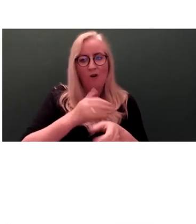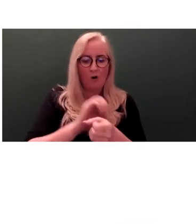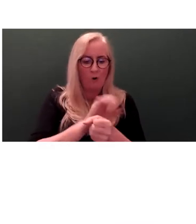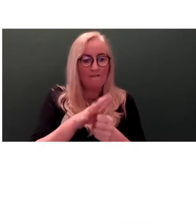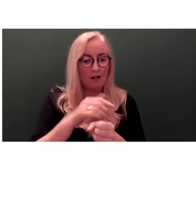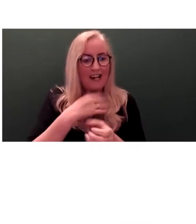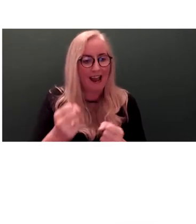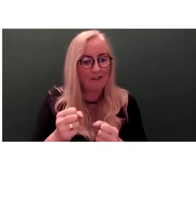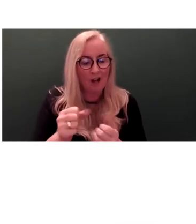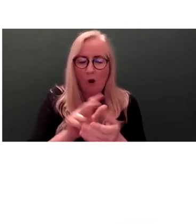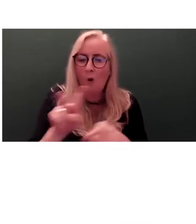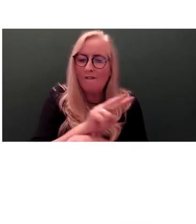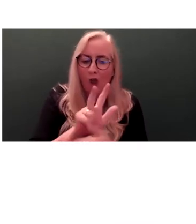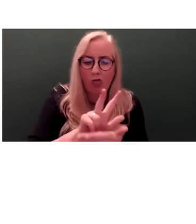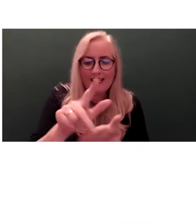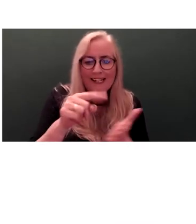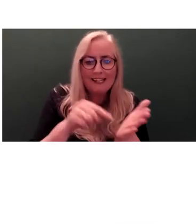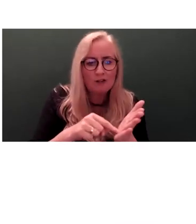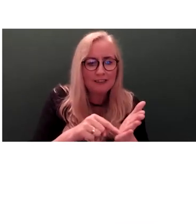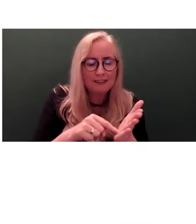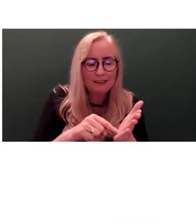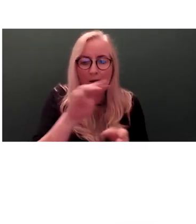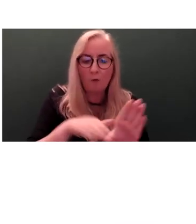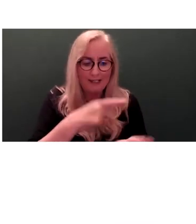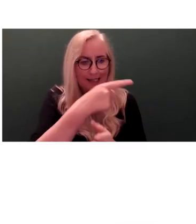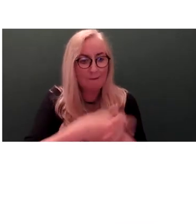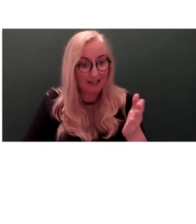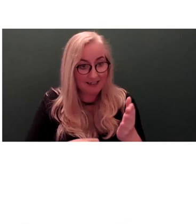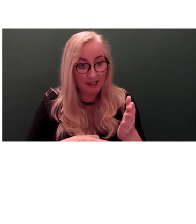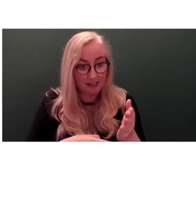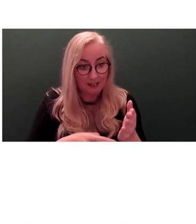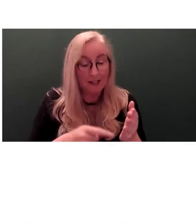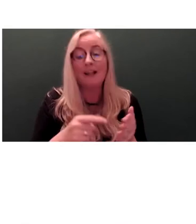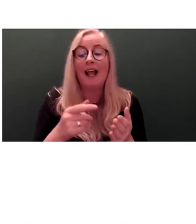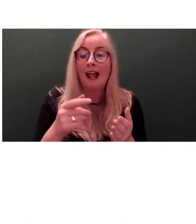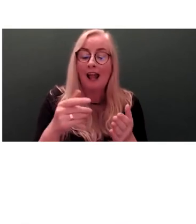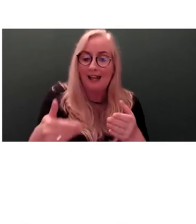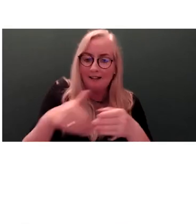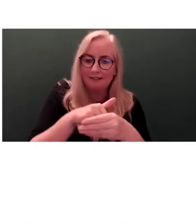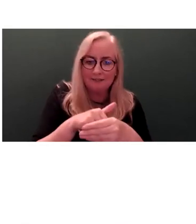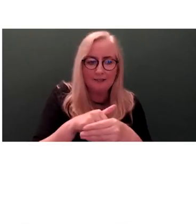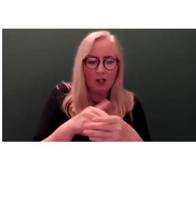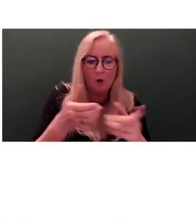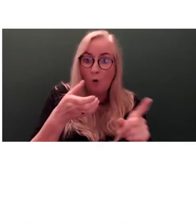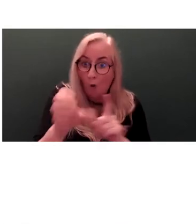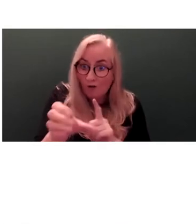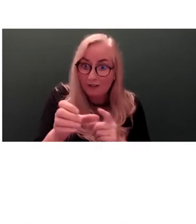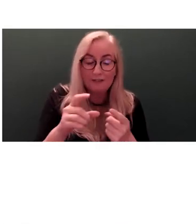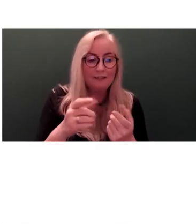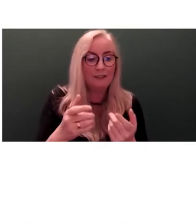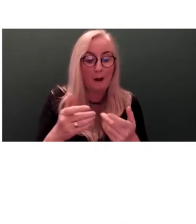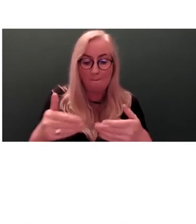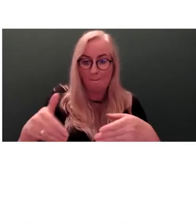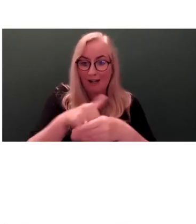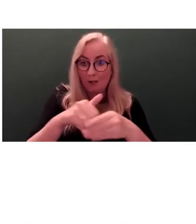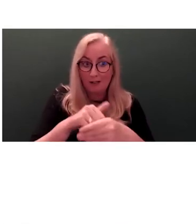have over 13,000 people with disabilities taking part in FET courses. Participation levels